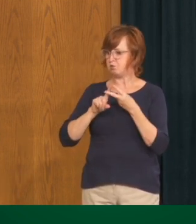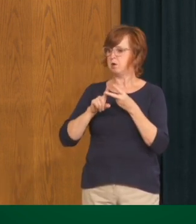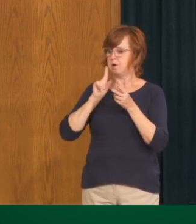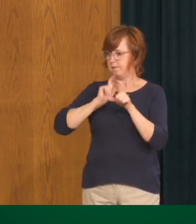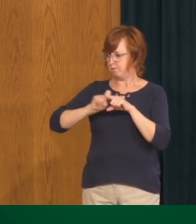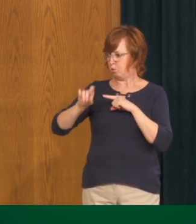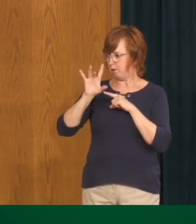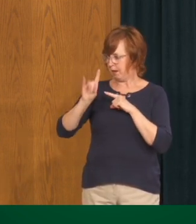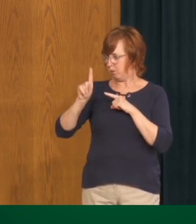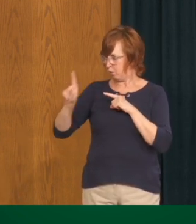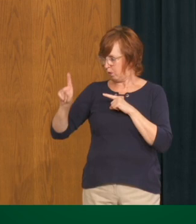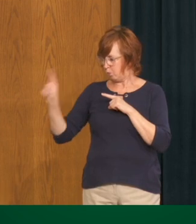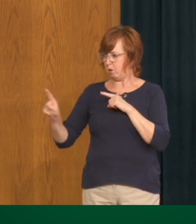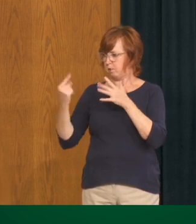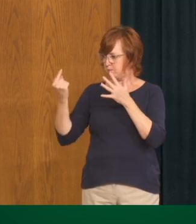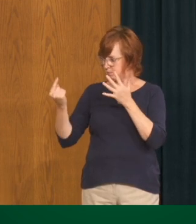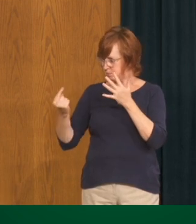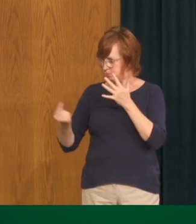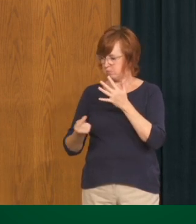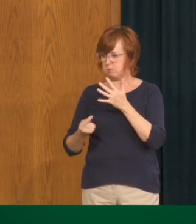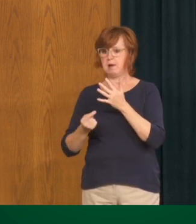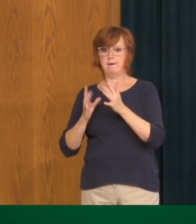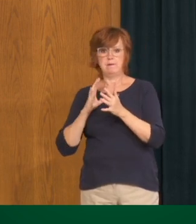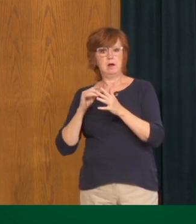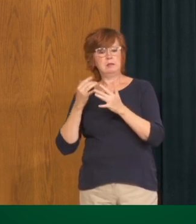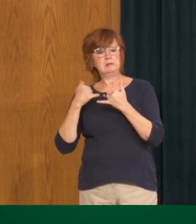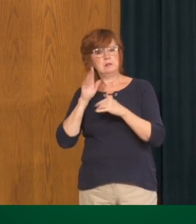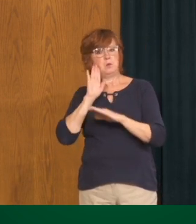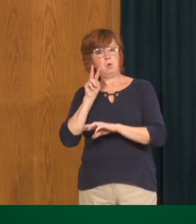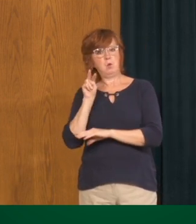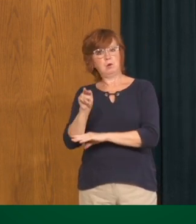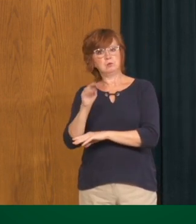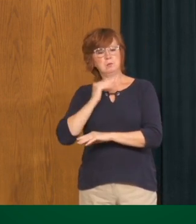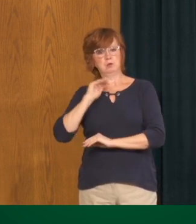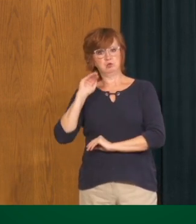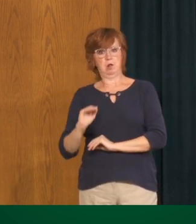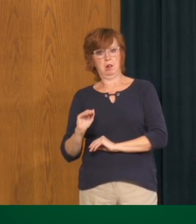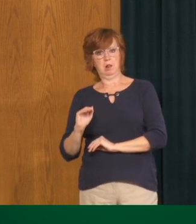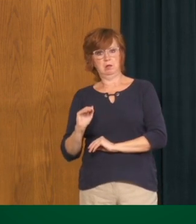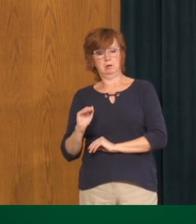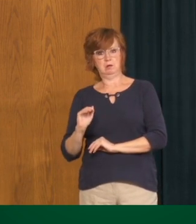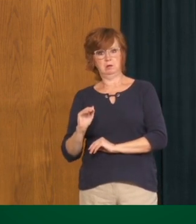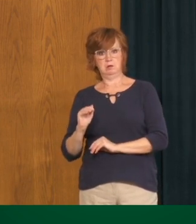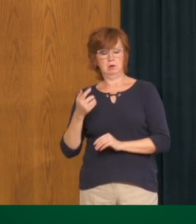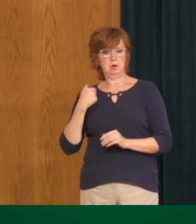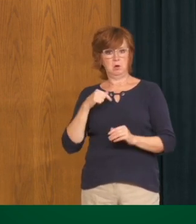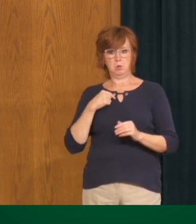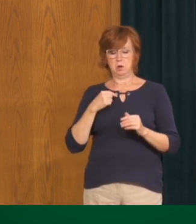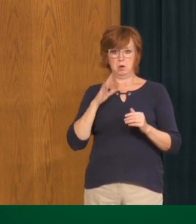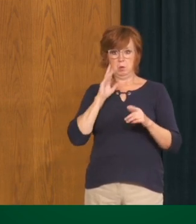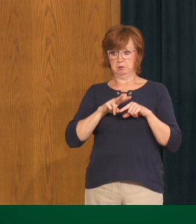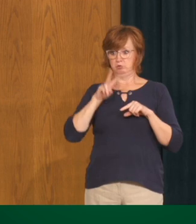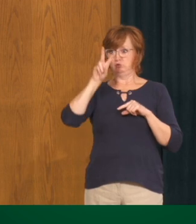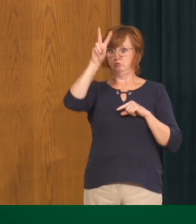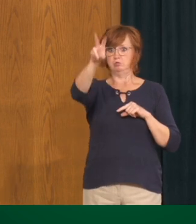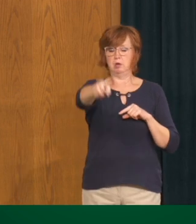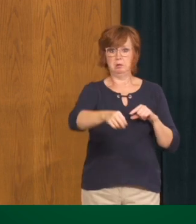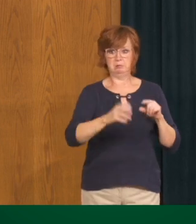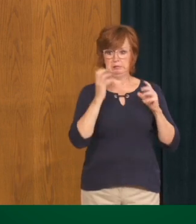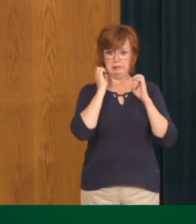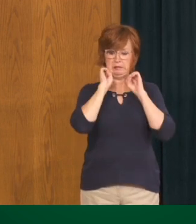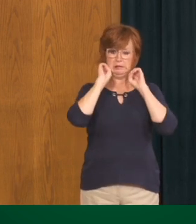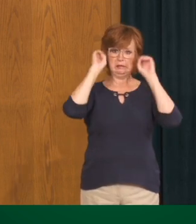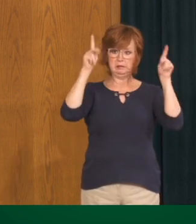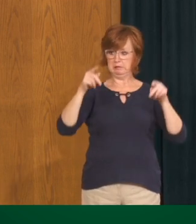similar processes will apply in the classroom setting. And I don't think we can say automatically that just because a child was COVID positive, the whole class